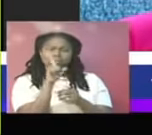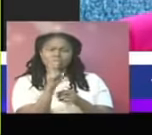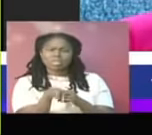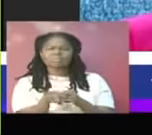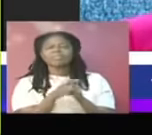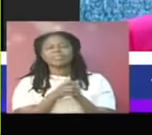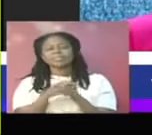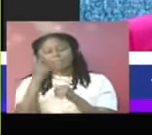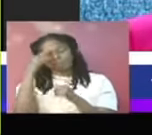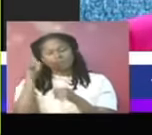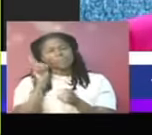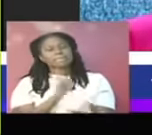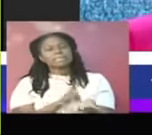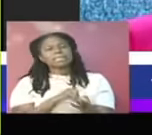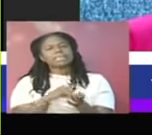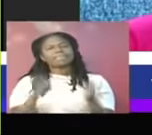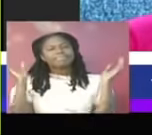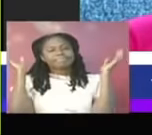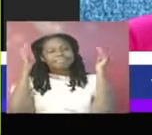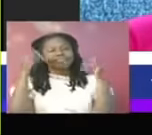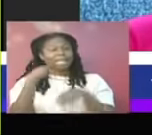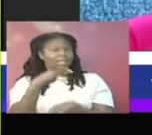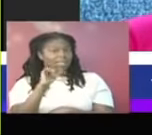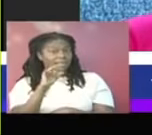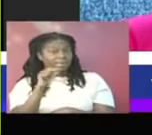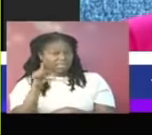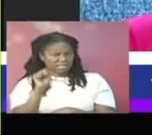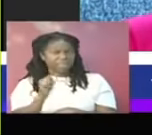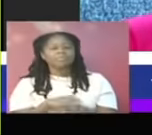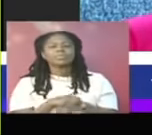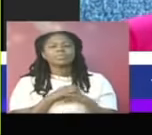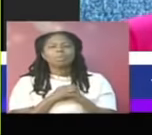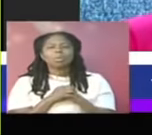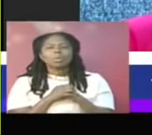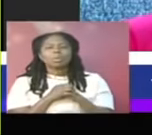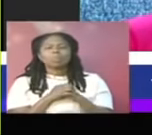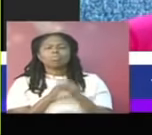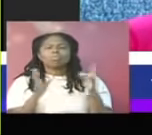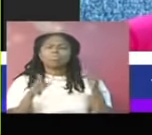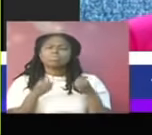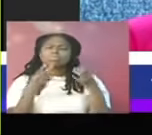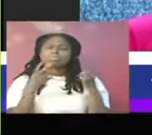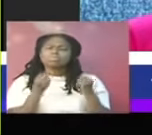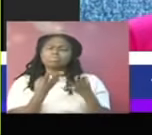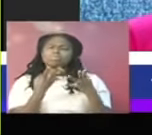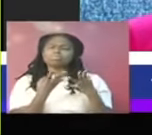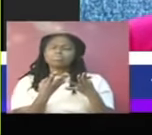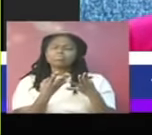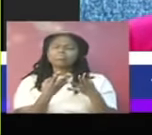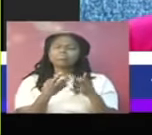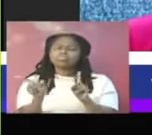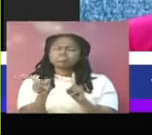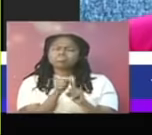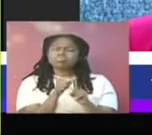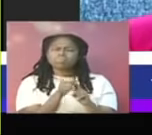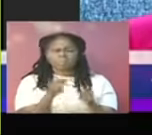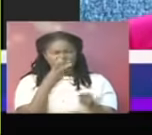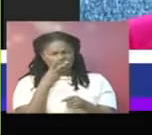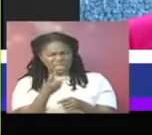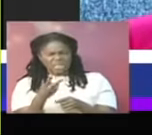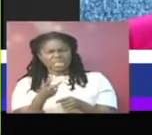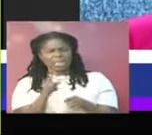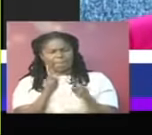Dr. Hines. How many infections in TNT of COVID-19 have we seen in fully vaccinated persons? Not